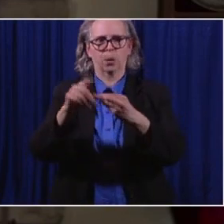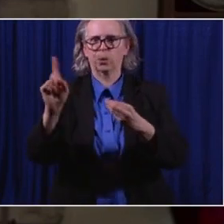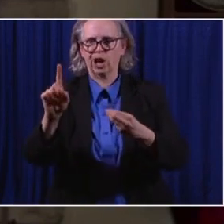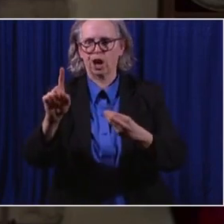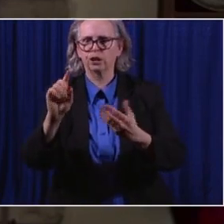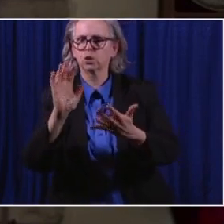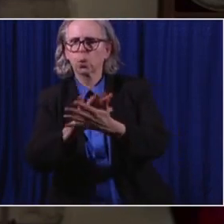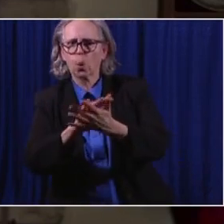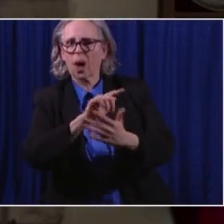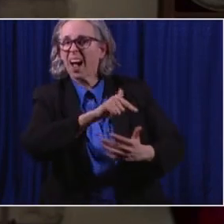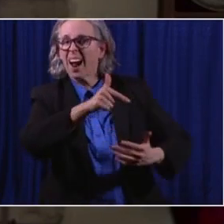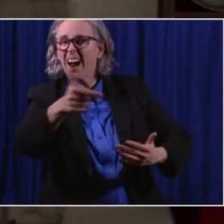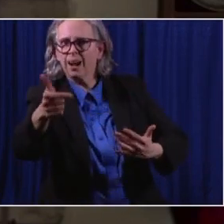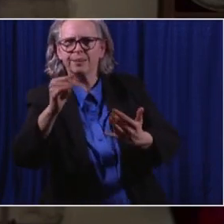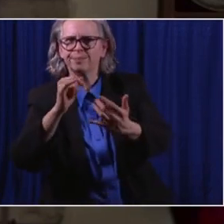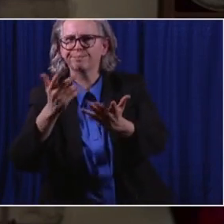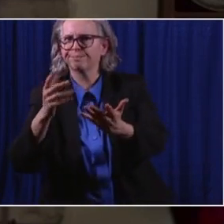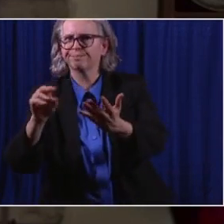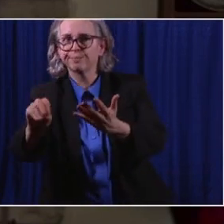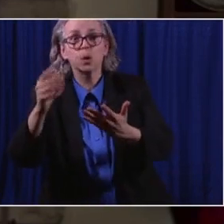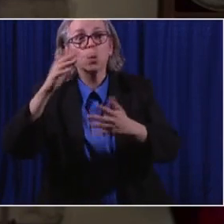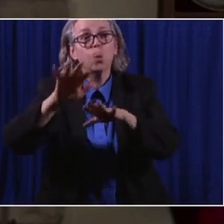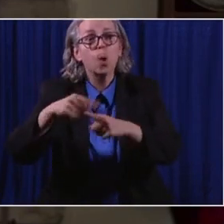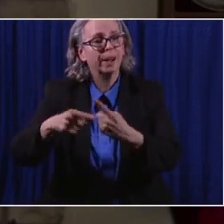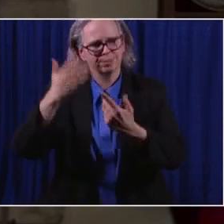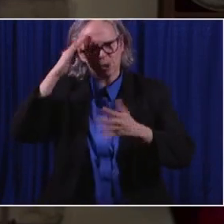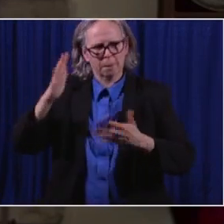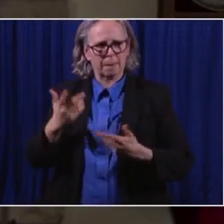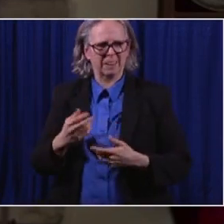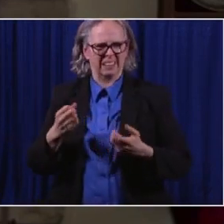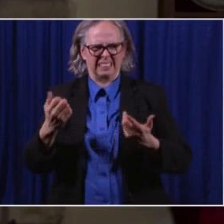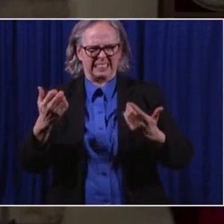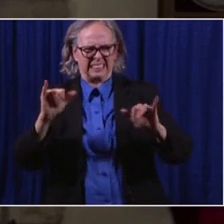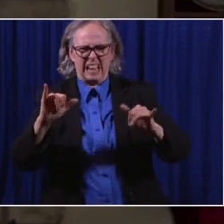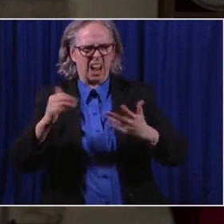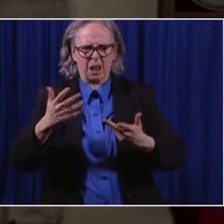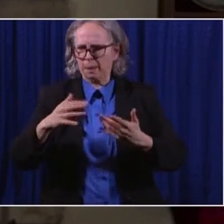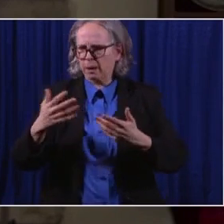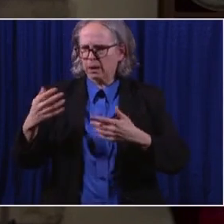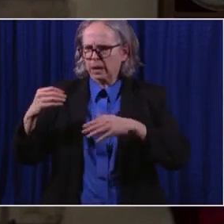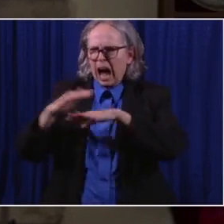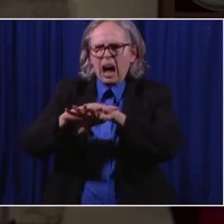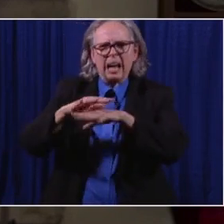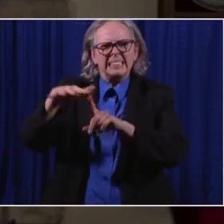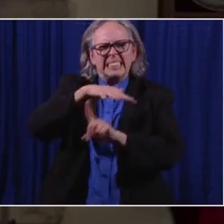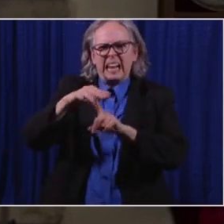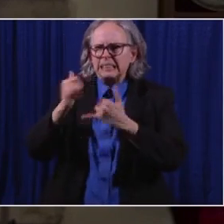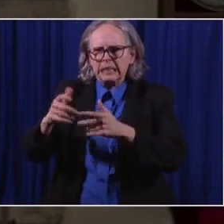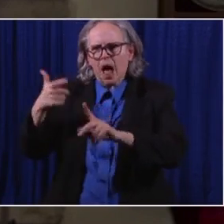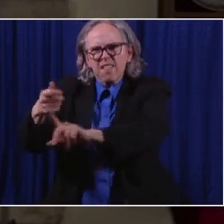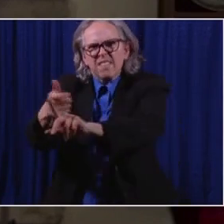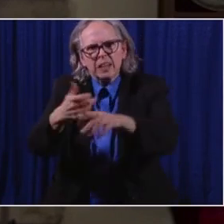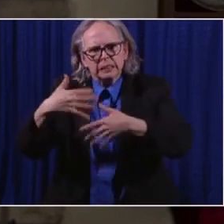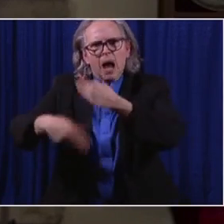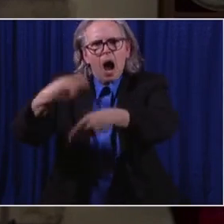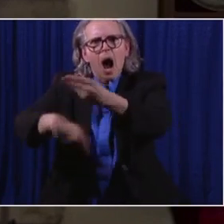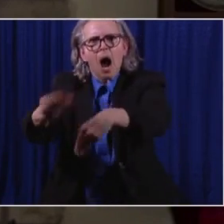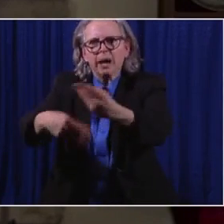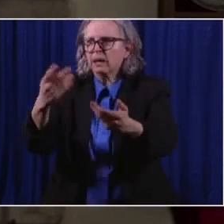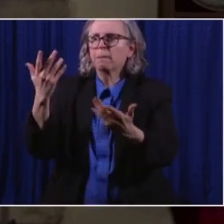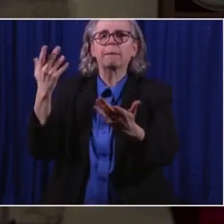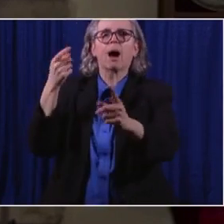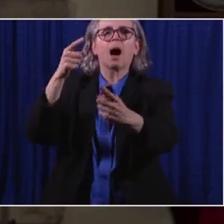through all the congregate care sites. So that 1A is going to continue on. It's